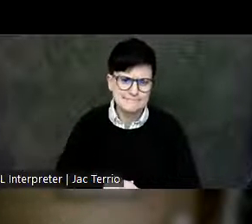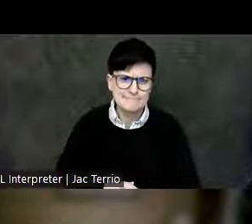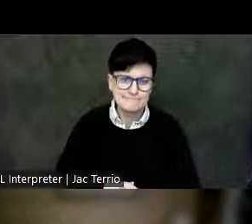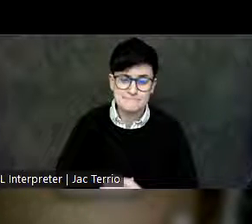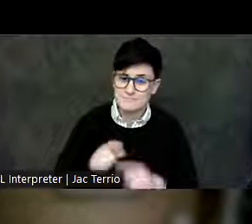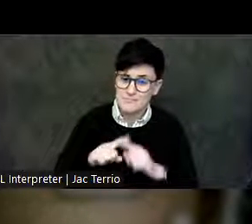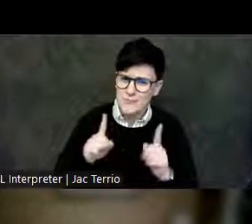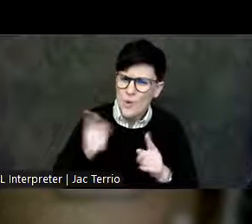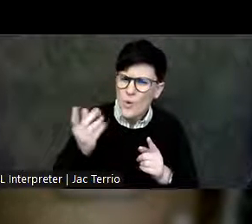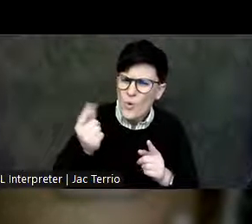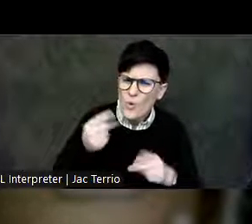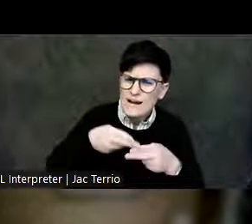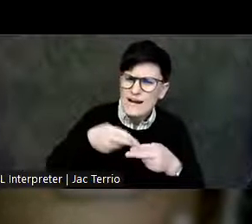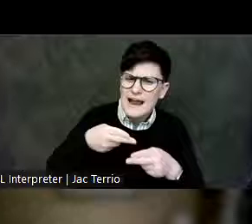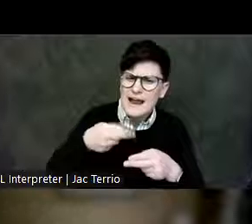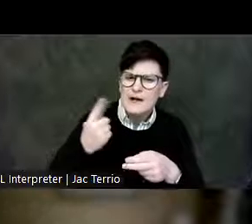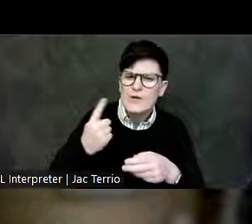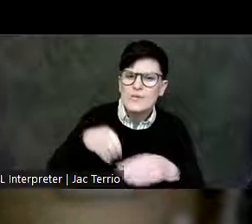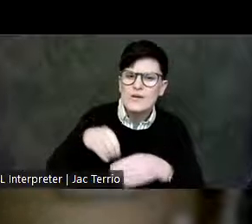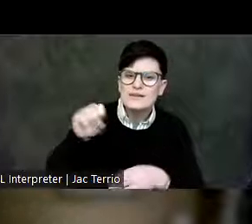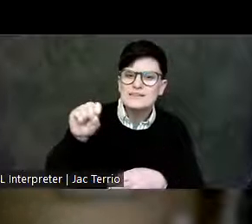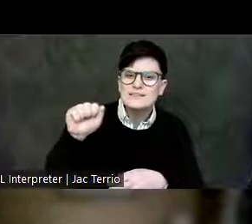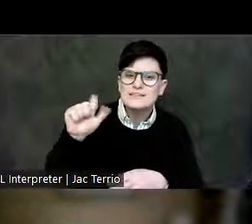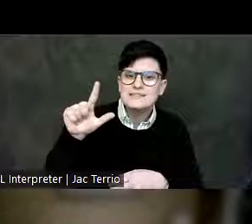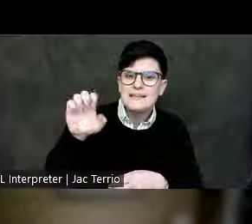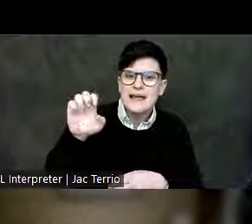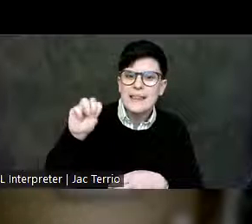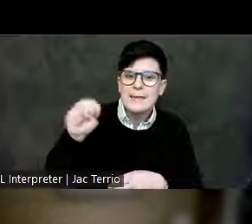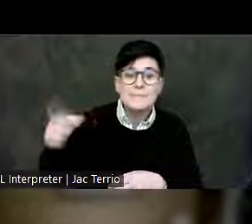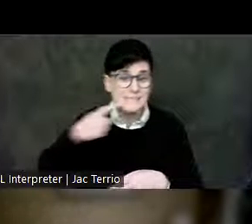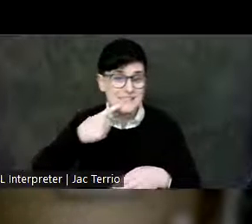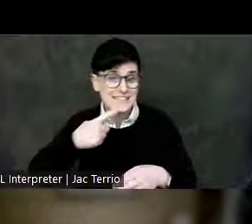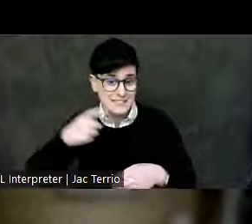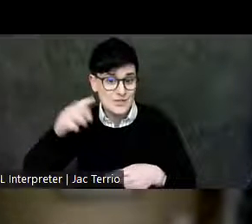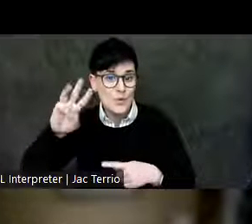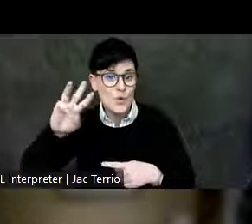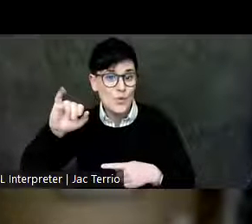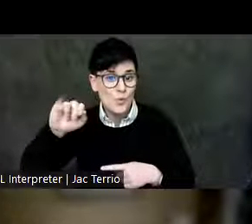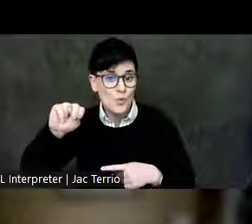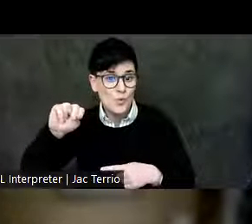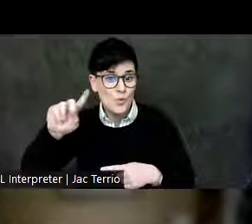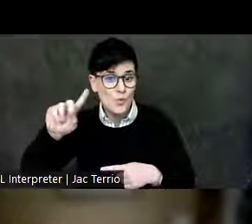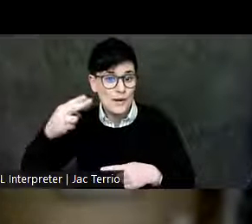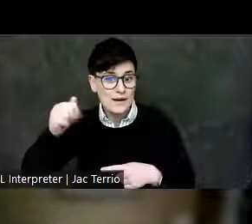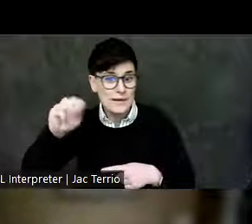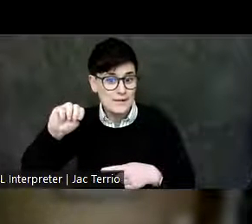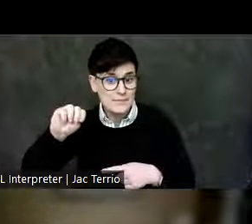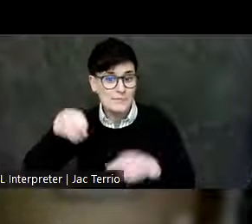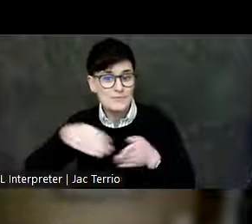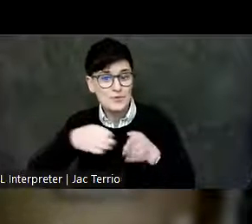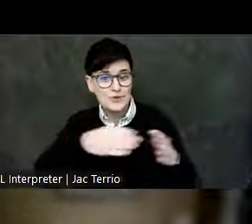What's the name of the one in Salem that we've gone to? That's the Trail- Wyndham Trail, and we're hoping to do Wyndham that in May. We've had a